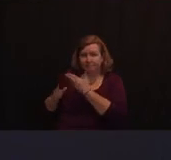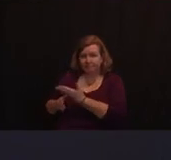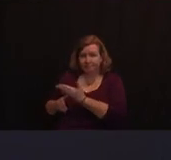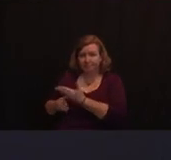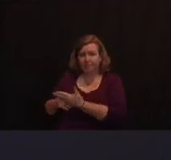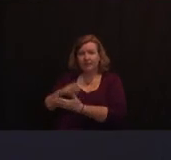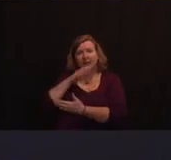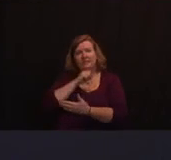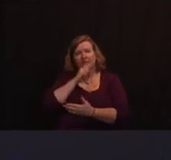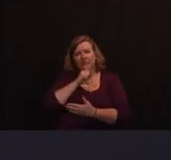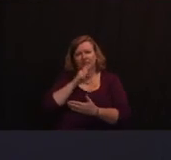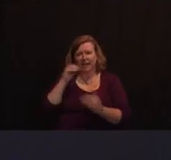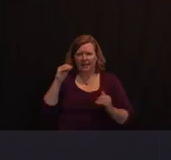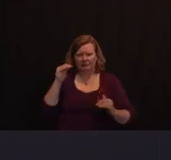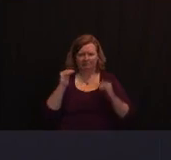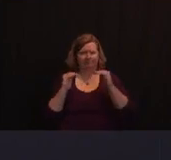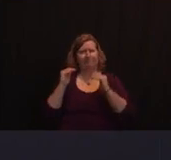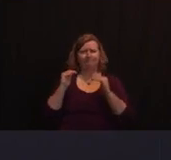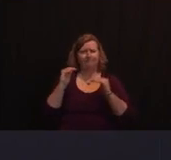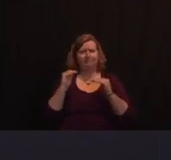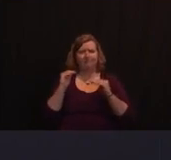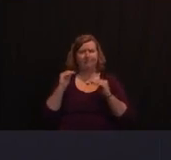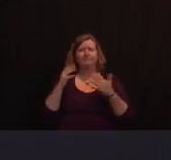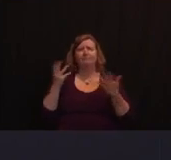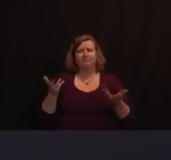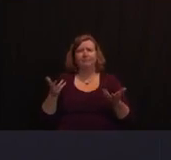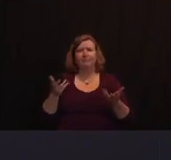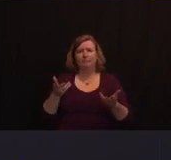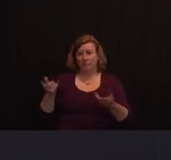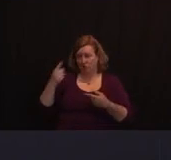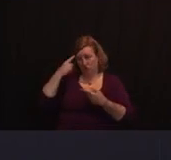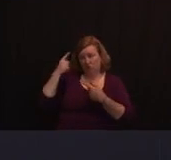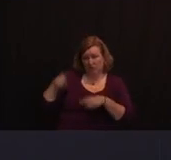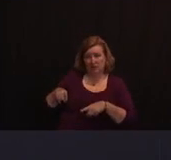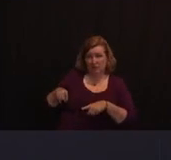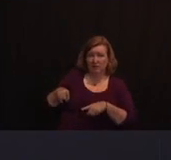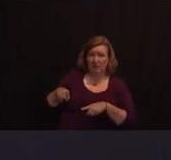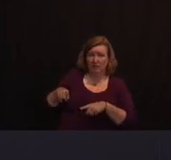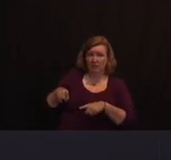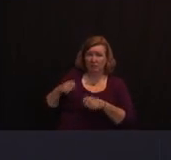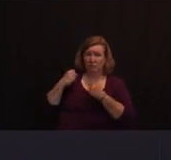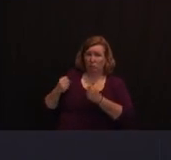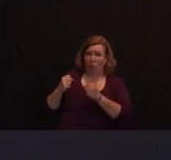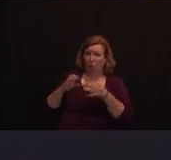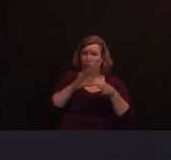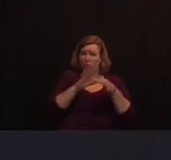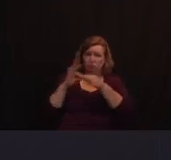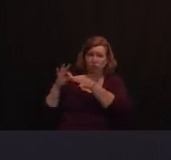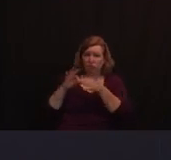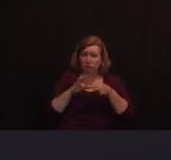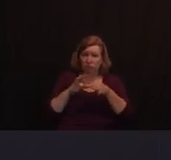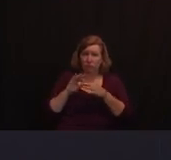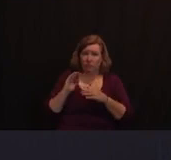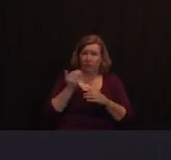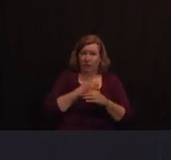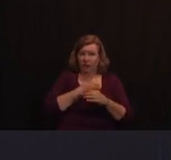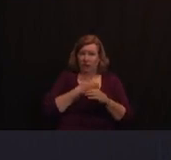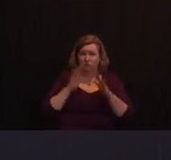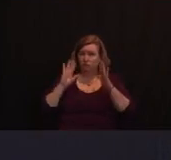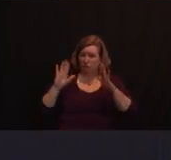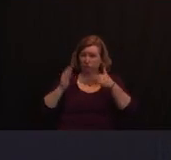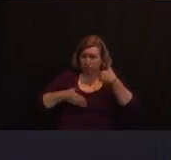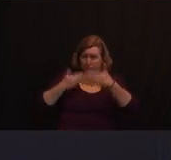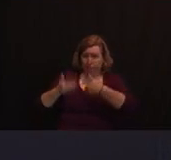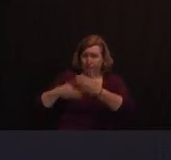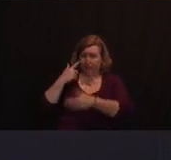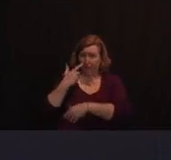equity. And I think you and Eddie would agree there's a correlation, strong correlation between the great progress we've made on